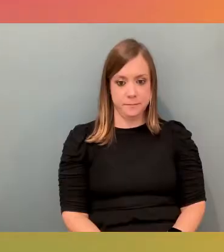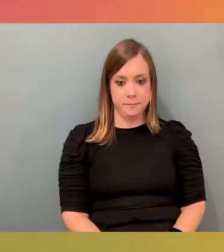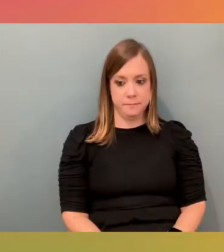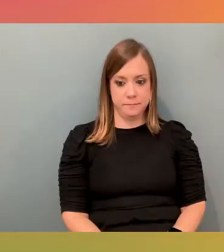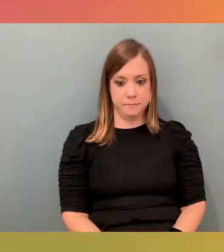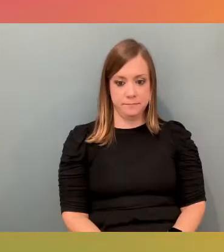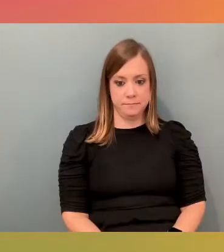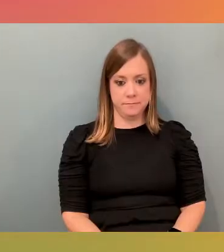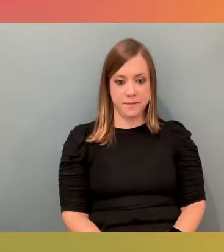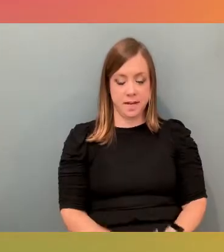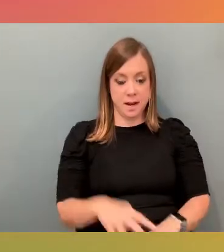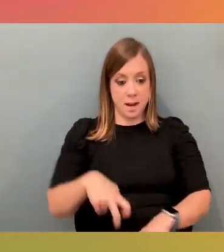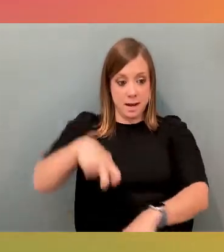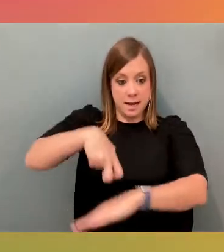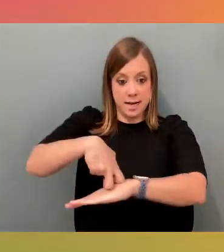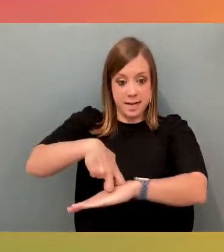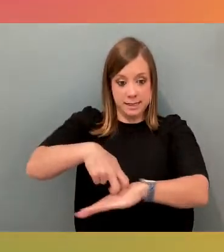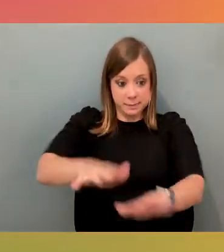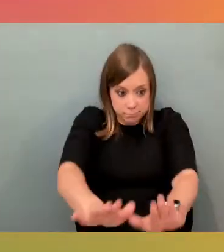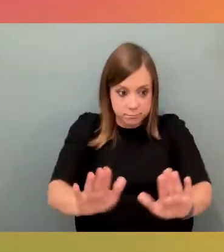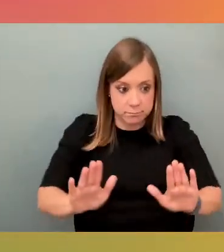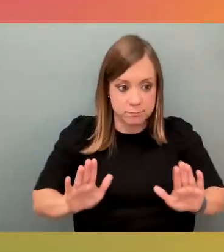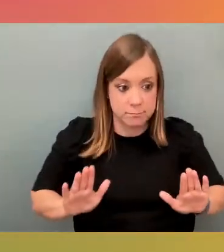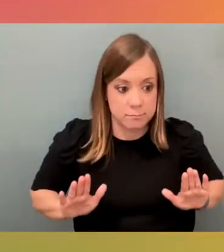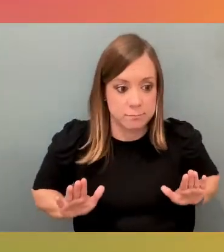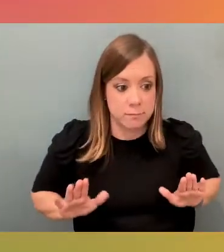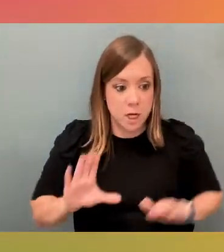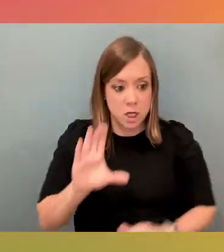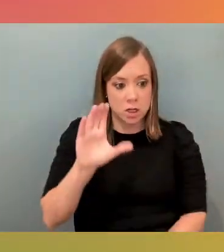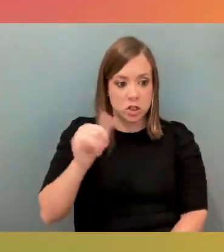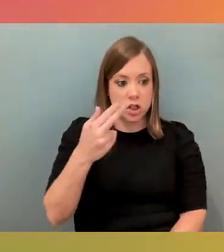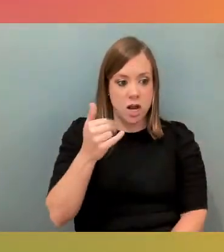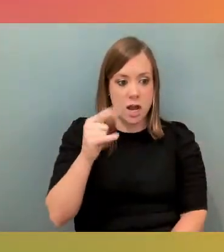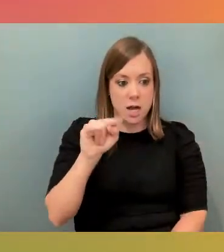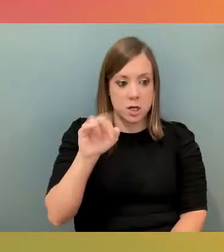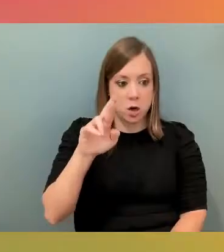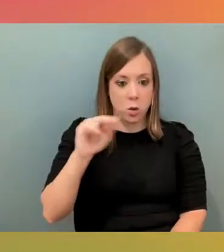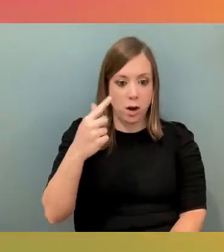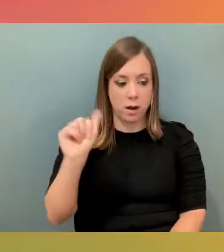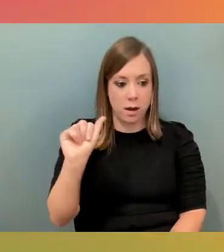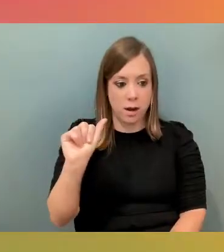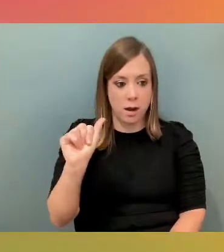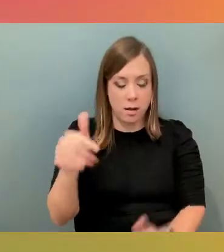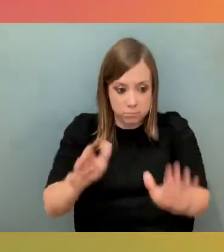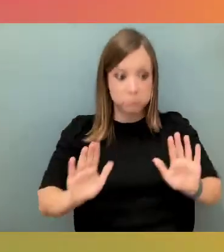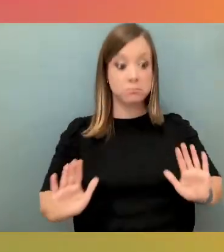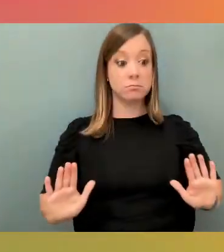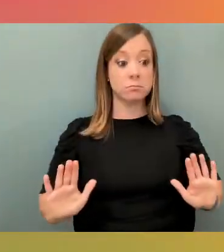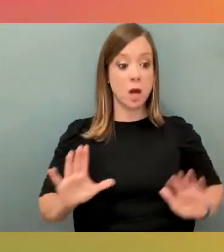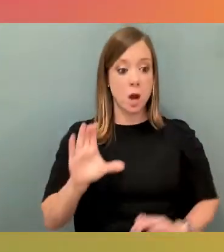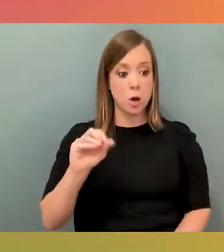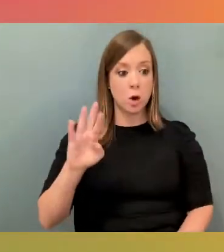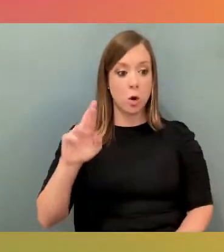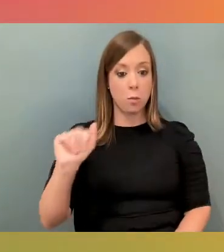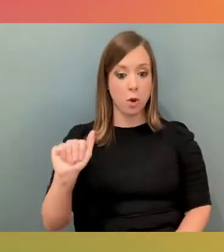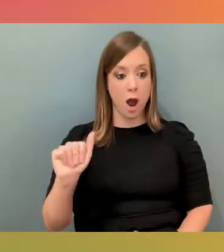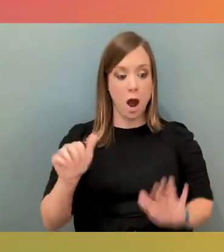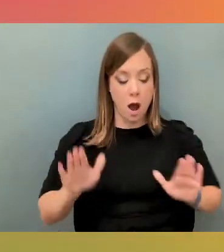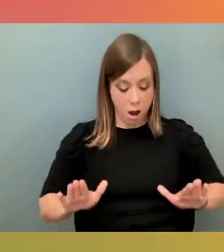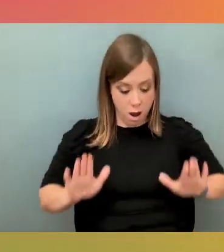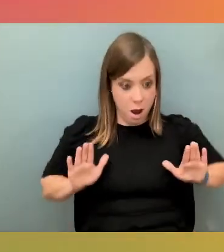Lower to your knees and flow through chaturanga, coming all the way down. Inhale to cobra pose with the option to float the